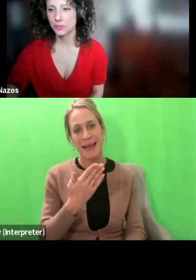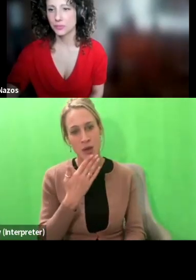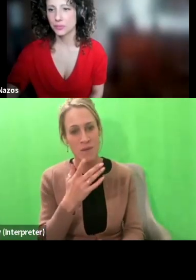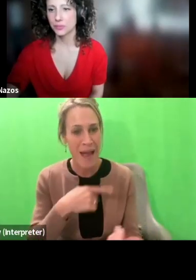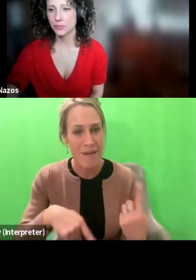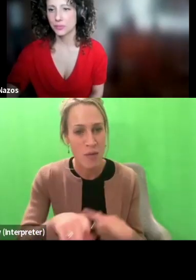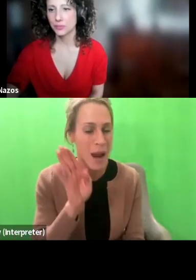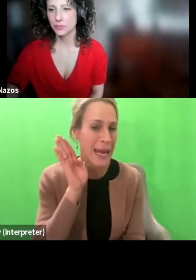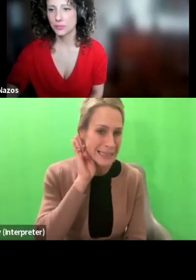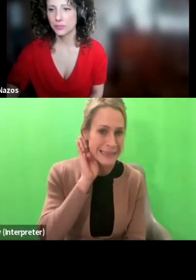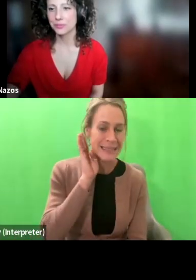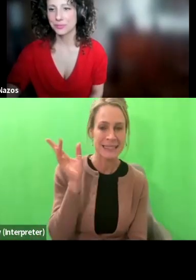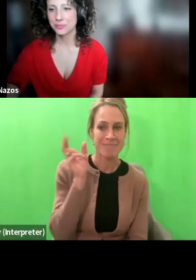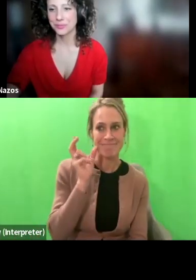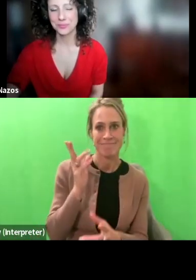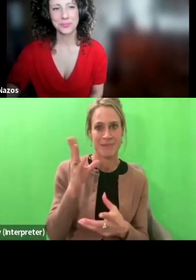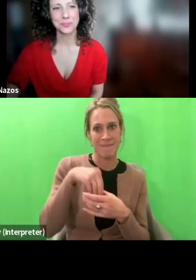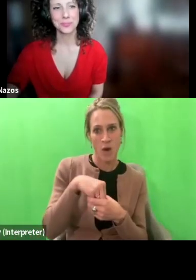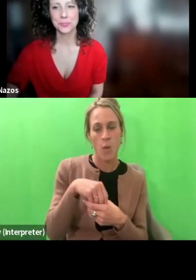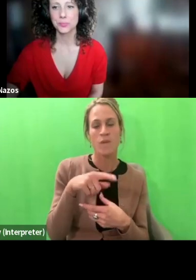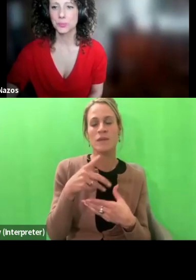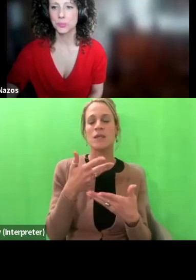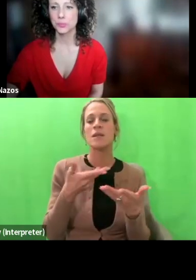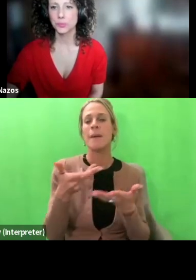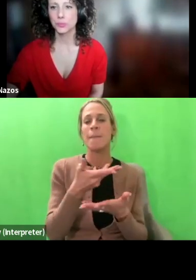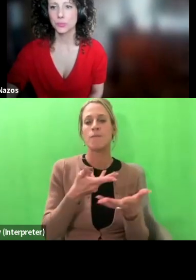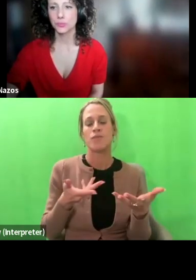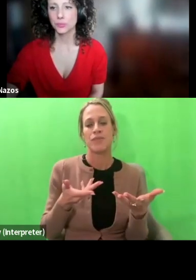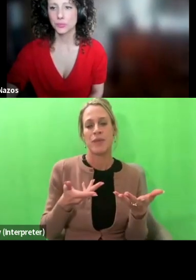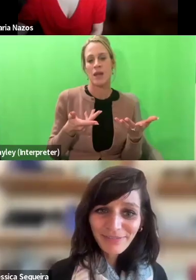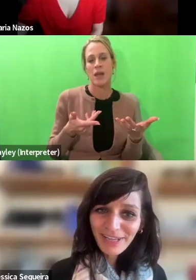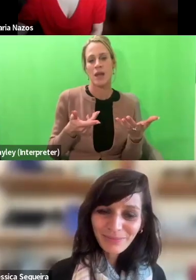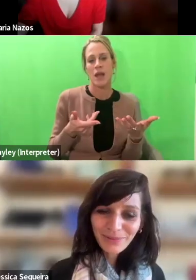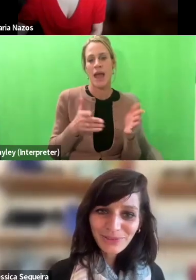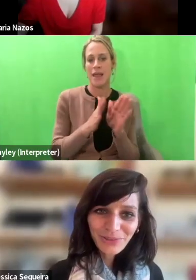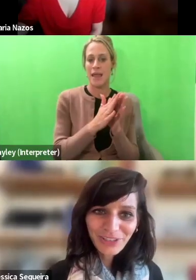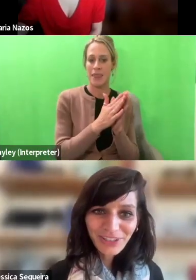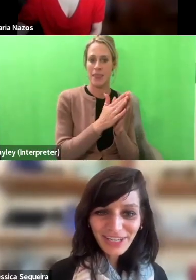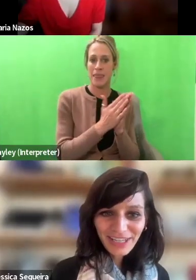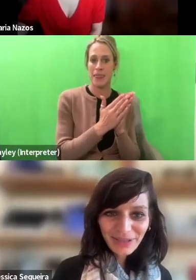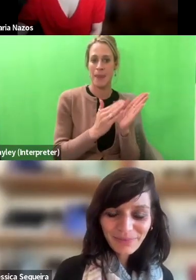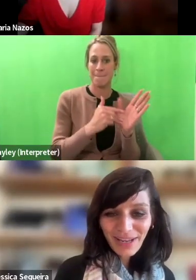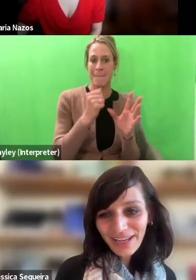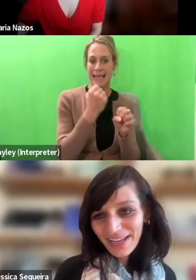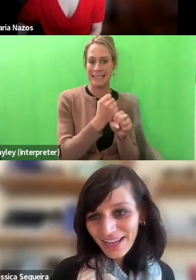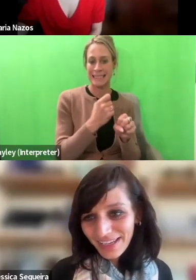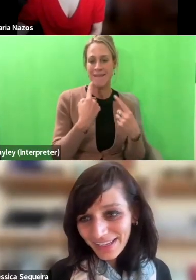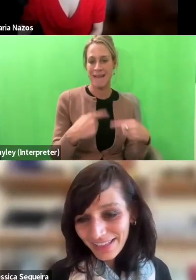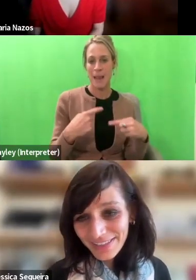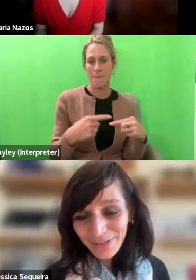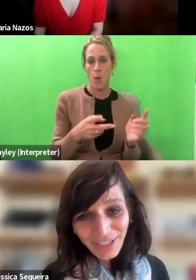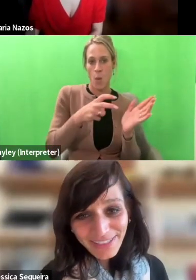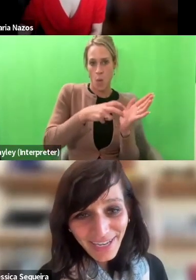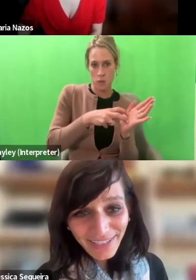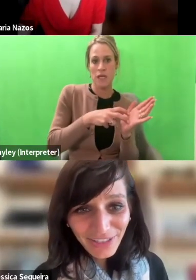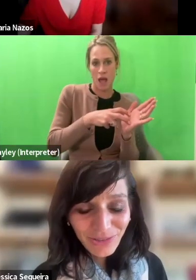you to everybody for listening also. And the issue is available to order.